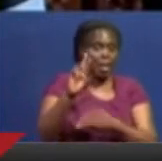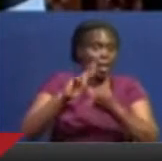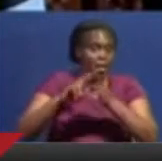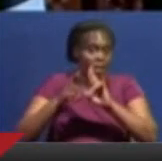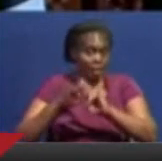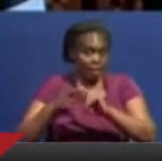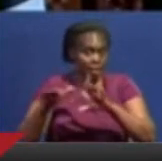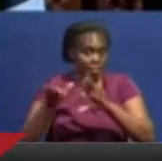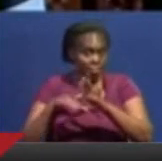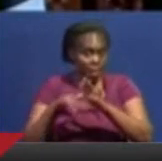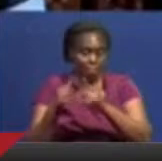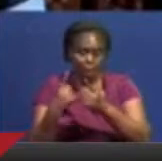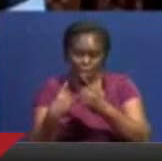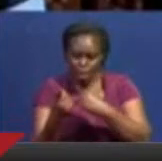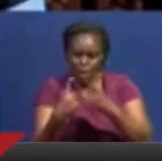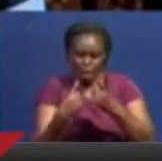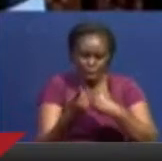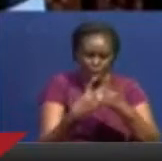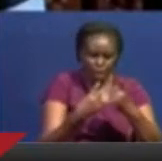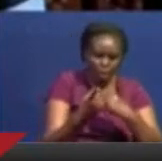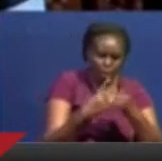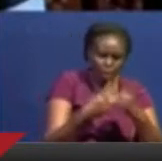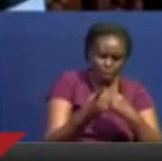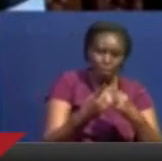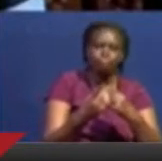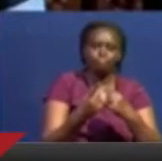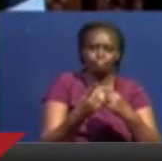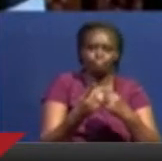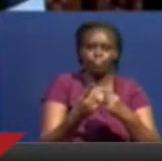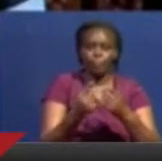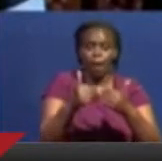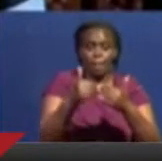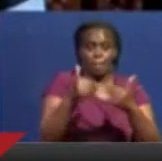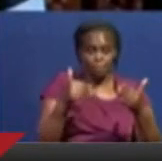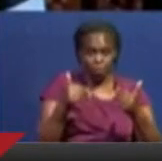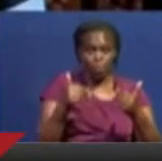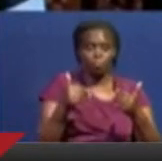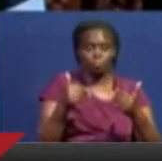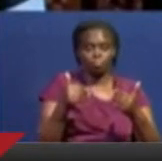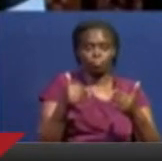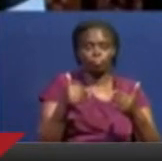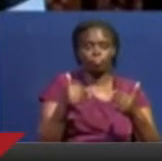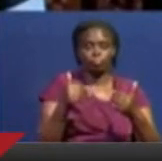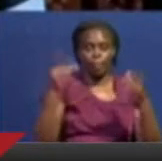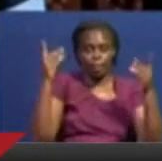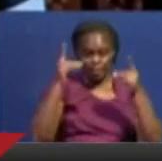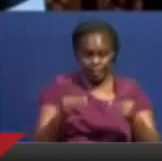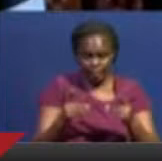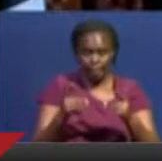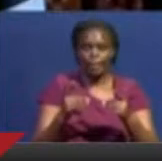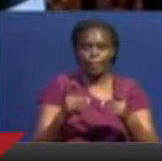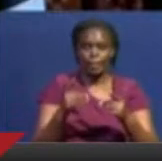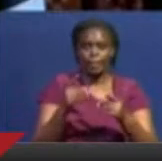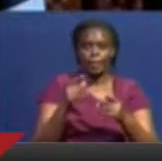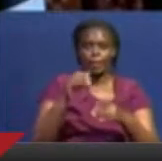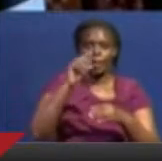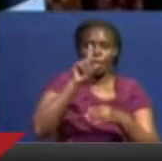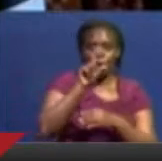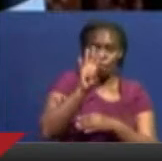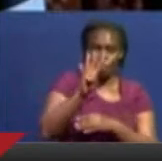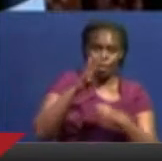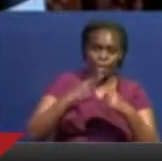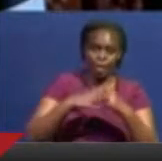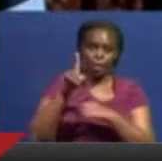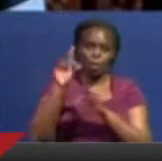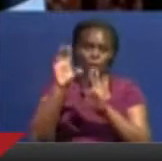shall be allowed to debate on the nomination, is noteworthy that having determined the vote contemplated under Article